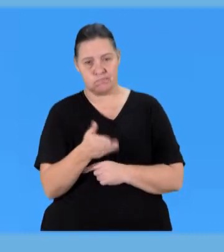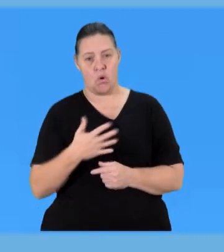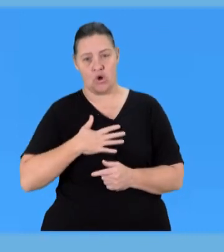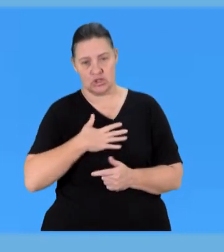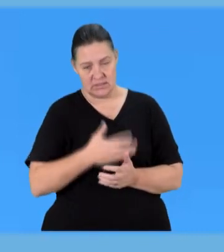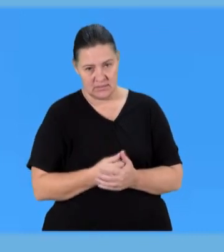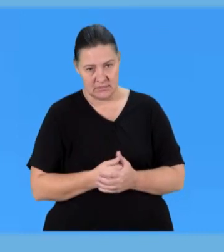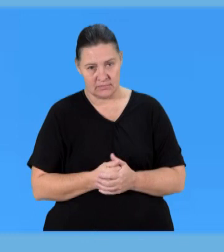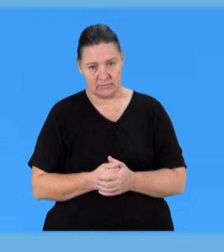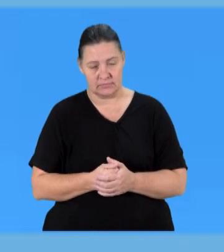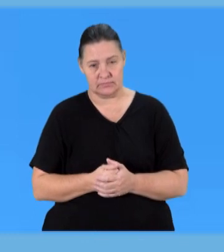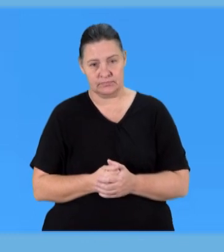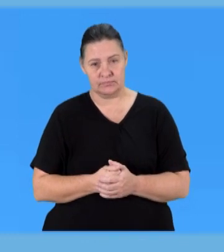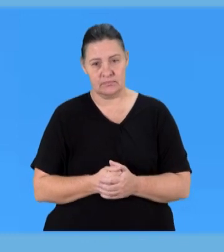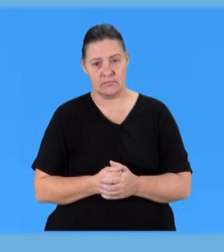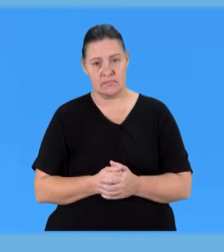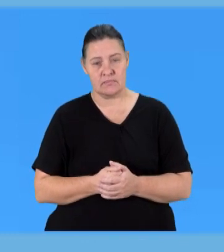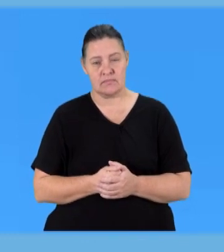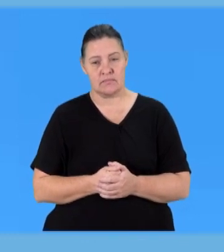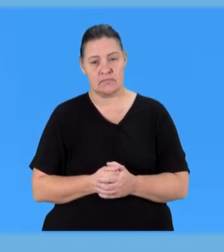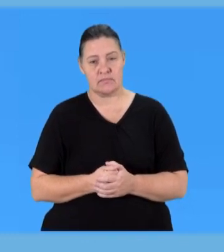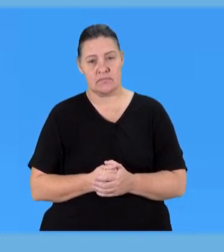of that oxygen. So